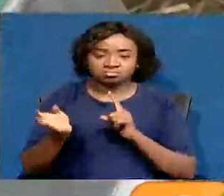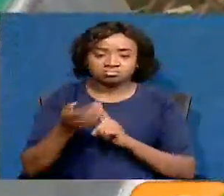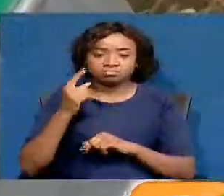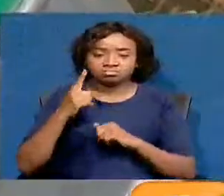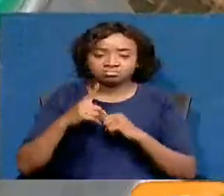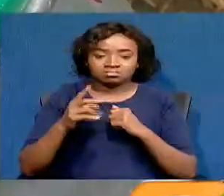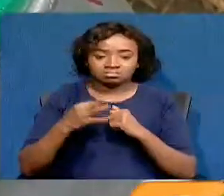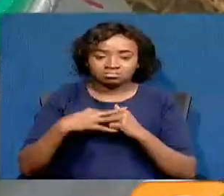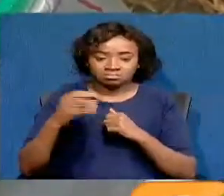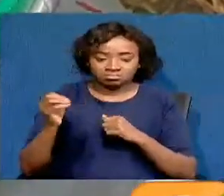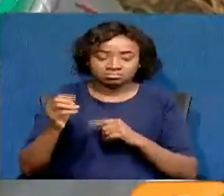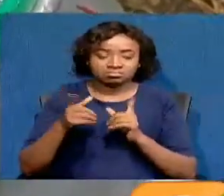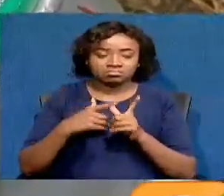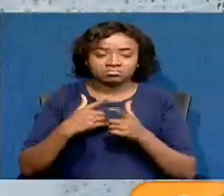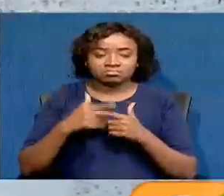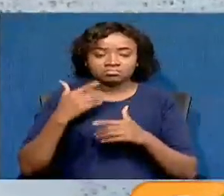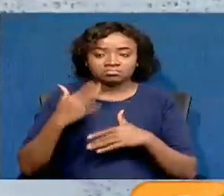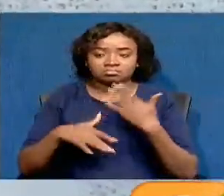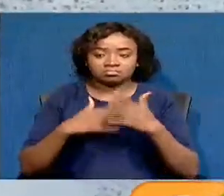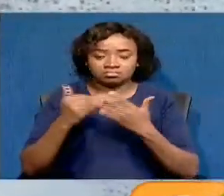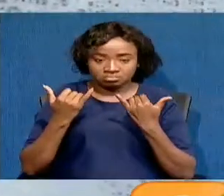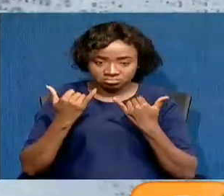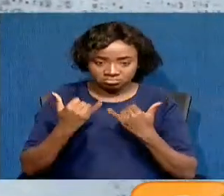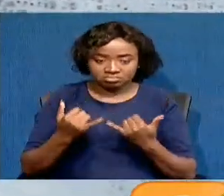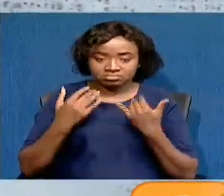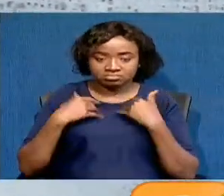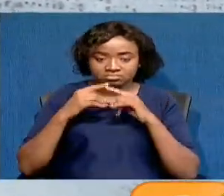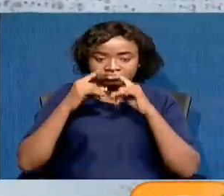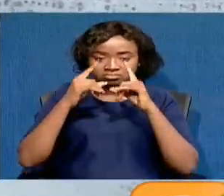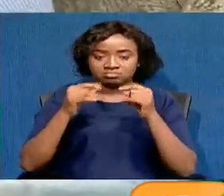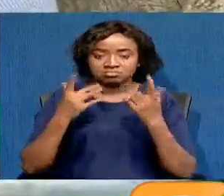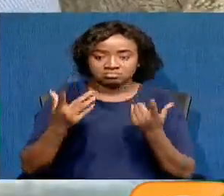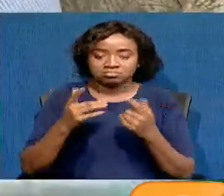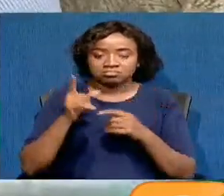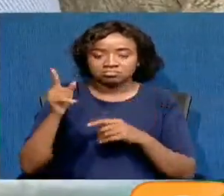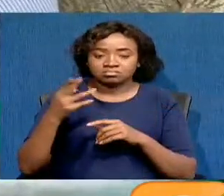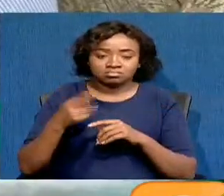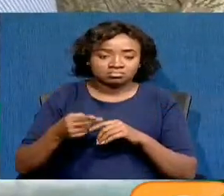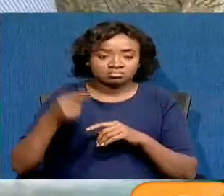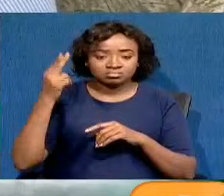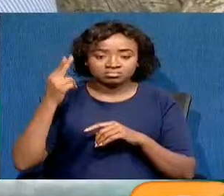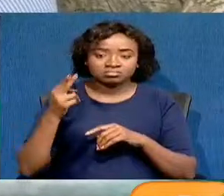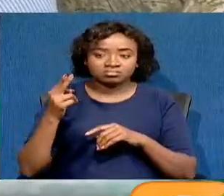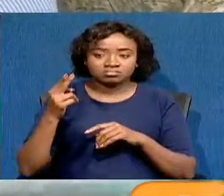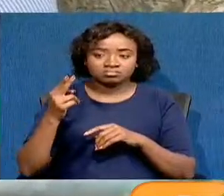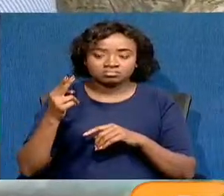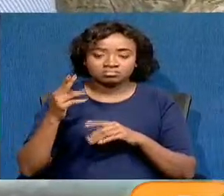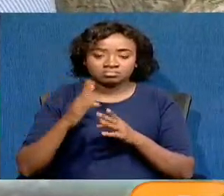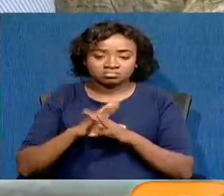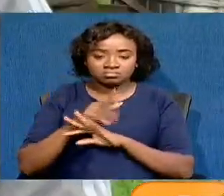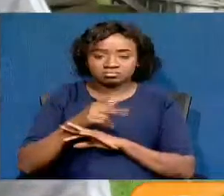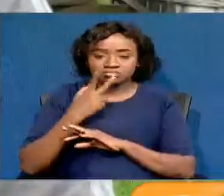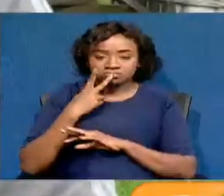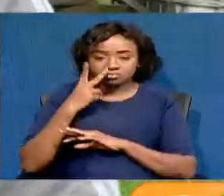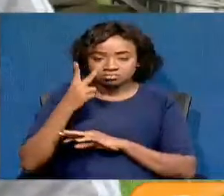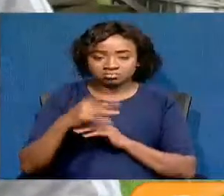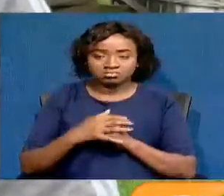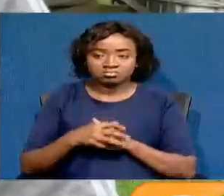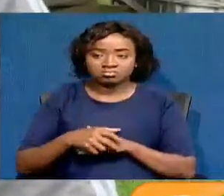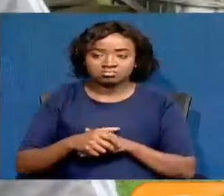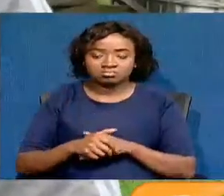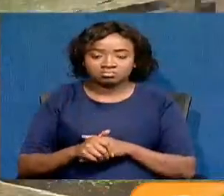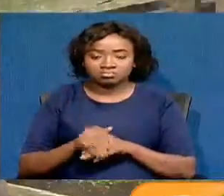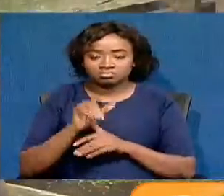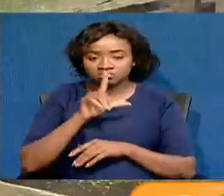150. And I'm happy to report he has, the highest he has been more than 200 liters as